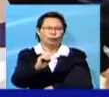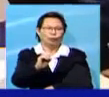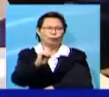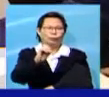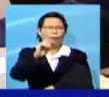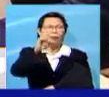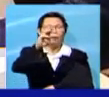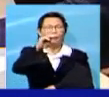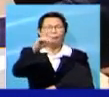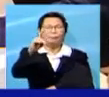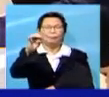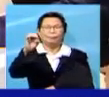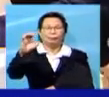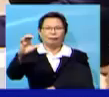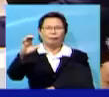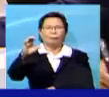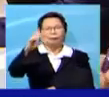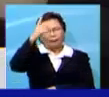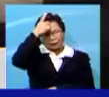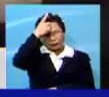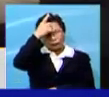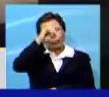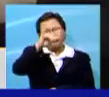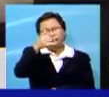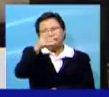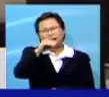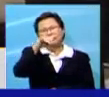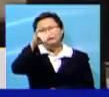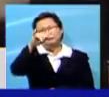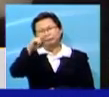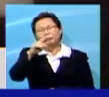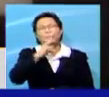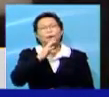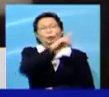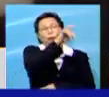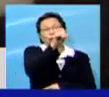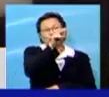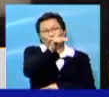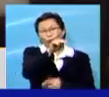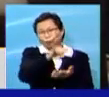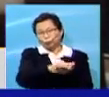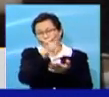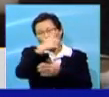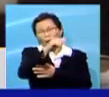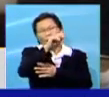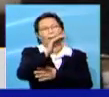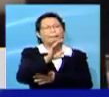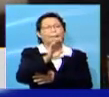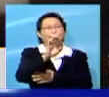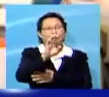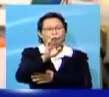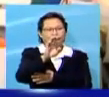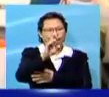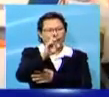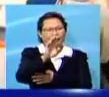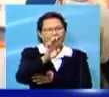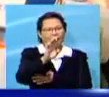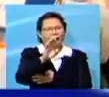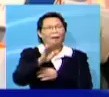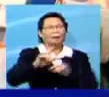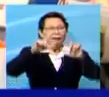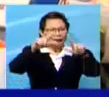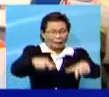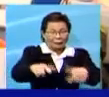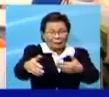Perbadanan Ekonomi Digital Malaysia, Datuk Yasmin Mahmud berkata, zon fizikal bagi DFTZ akan ditempatkan di